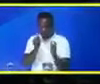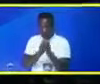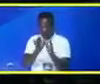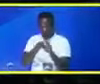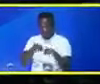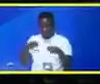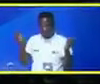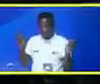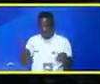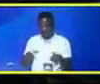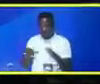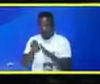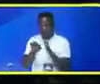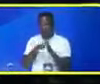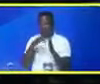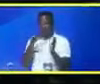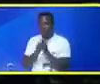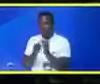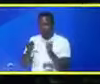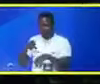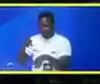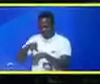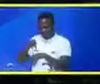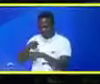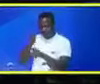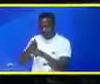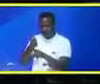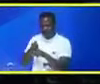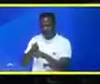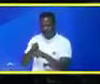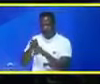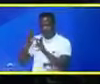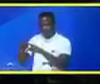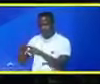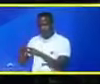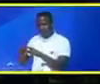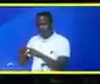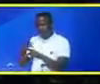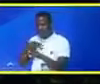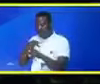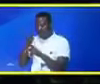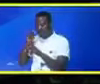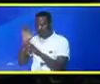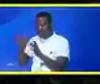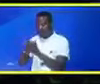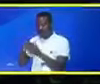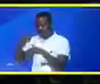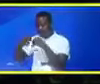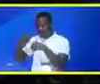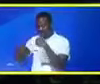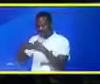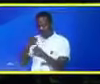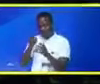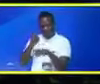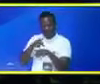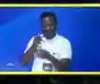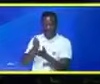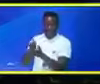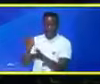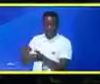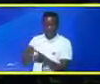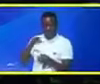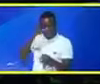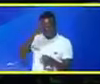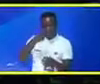doors. The Bible says when Peter, discerning a lady who had the spirit of divination, the apostle Paul,